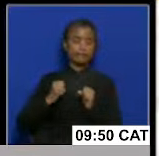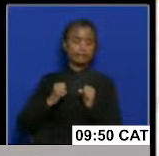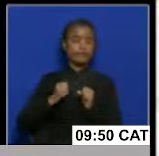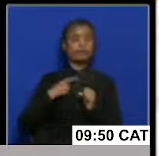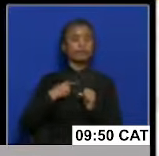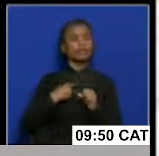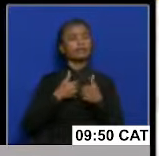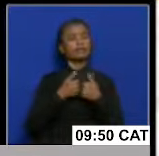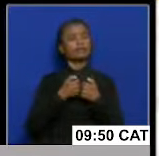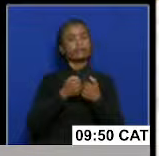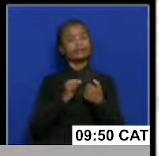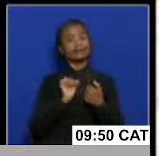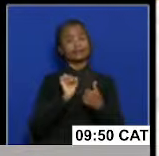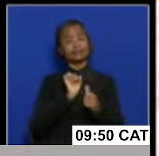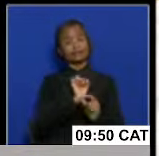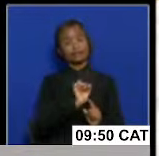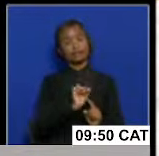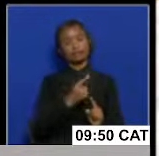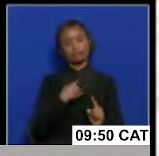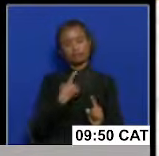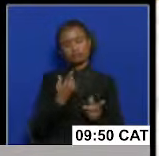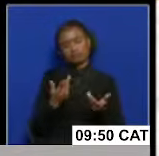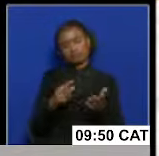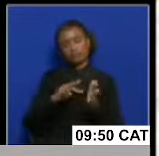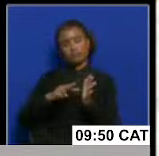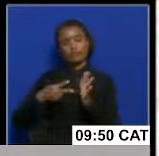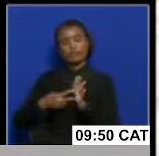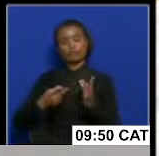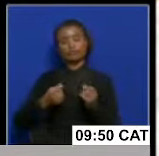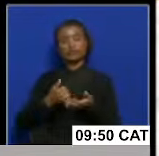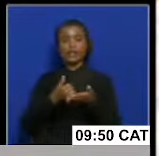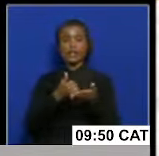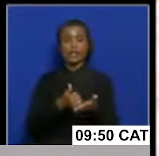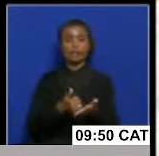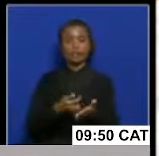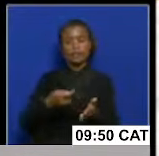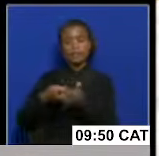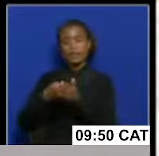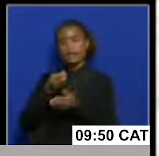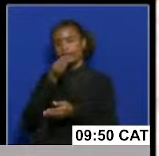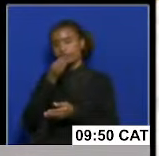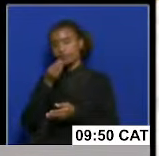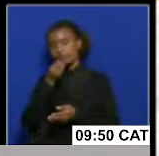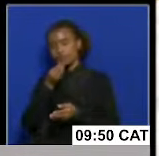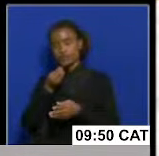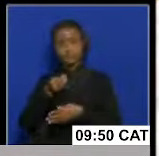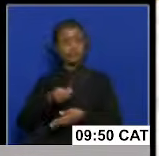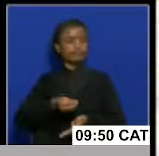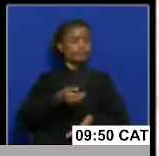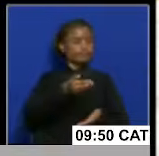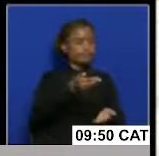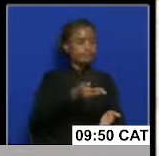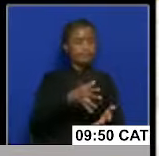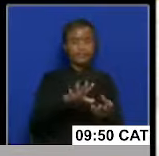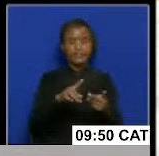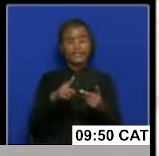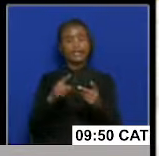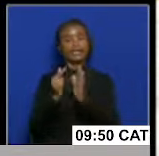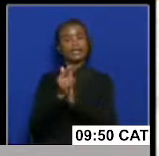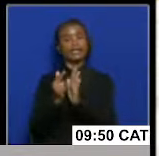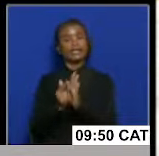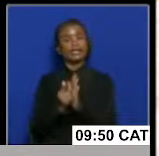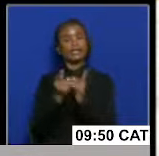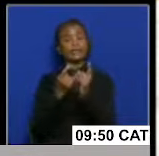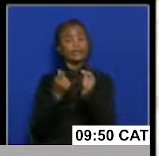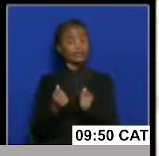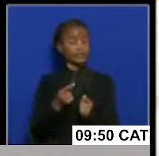to assist him with groceries, paying for his legal fees and his disciplinary case at work, and